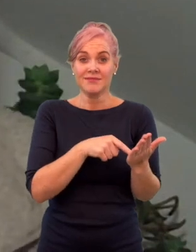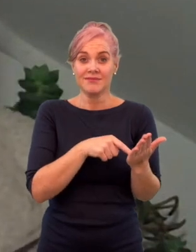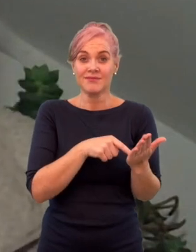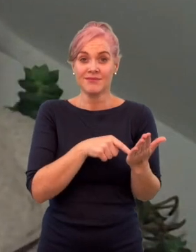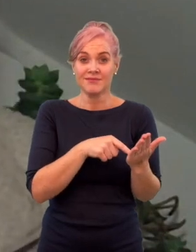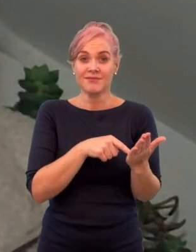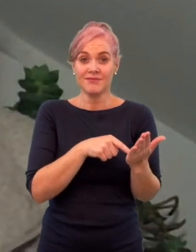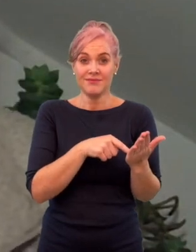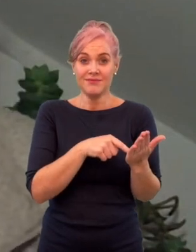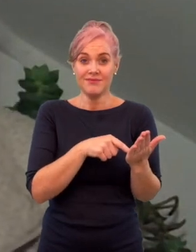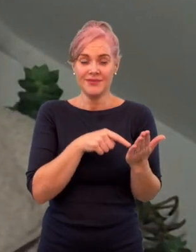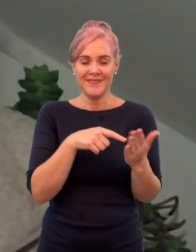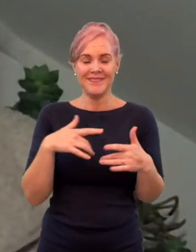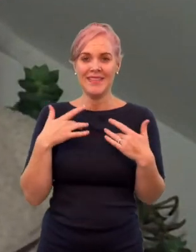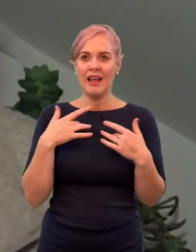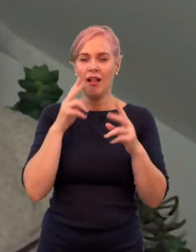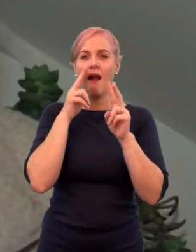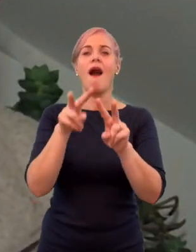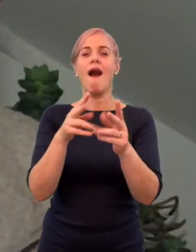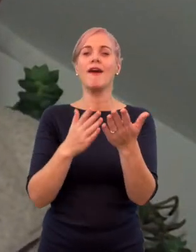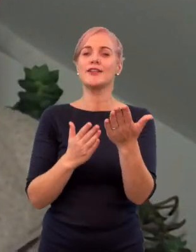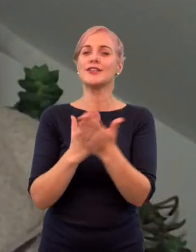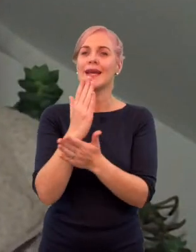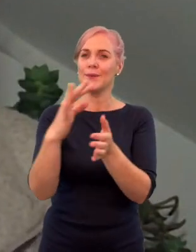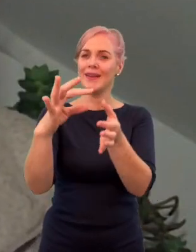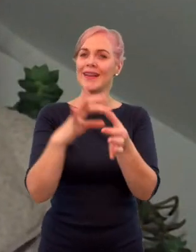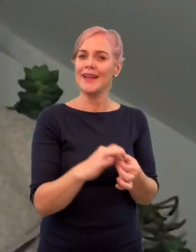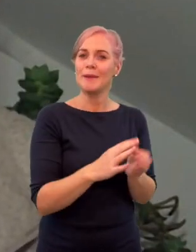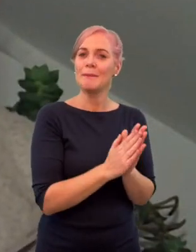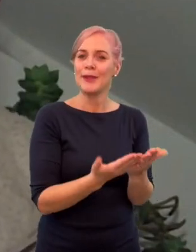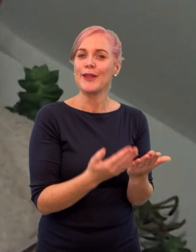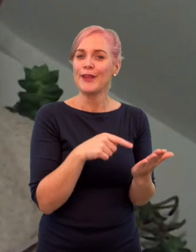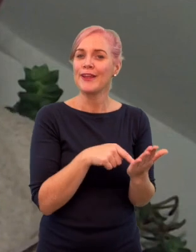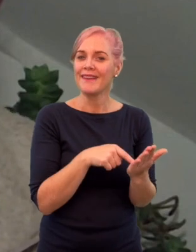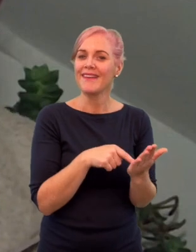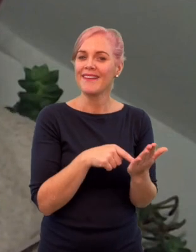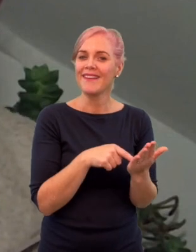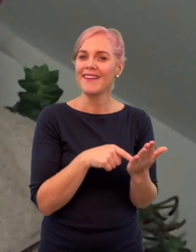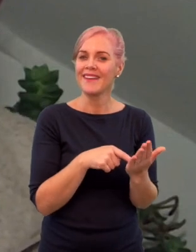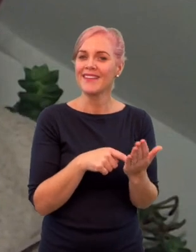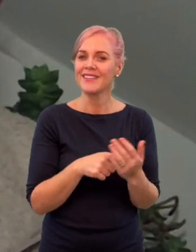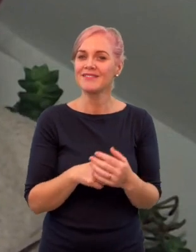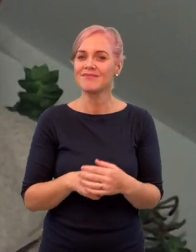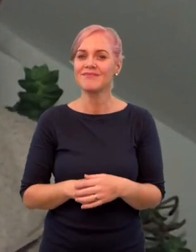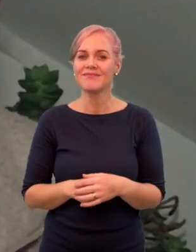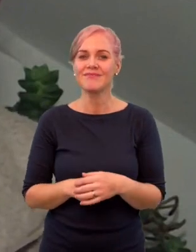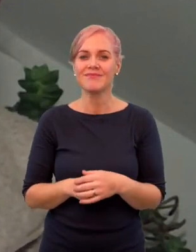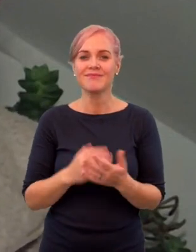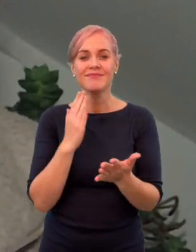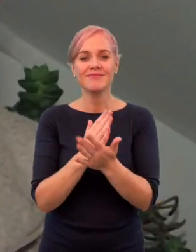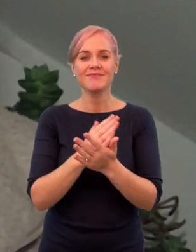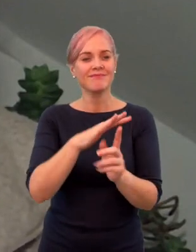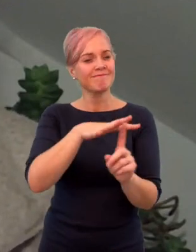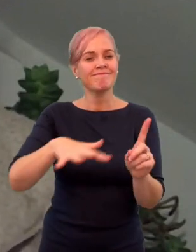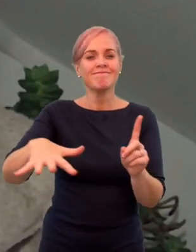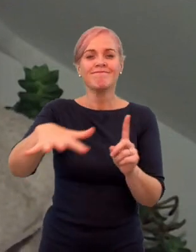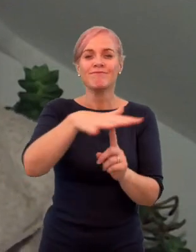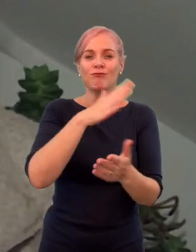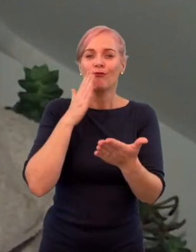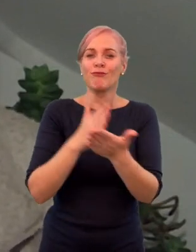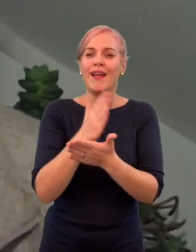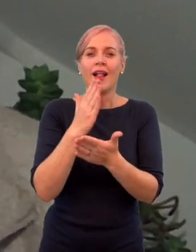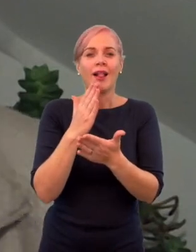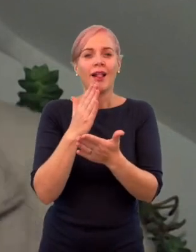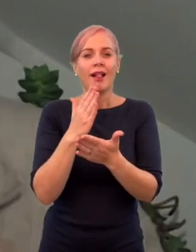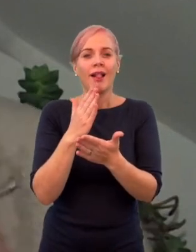and feelings that the book and script offer in a way that's, yeah, that felt more genuine,